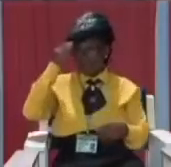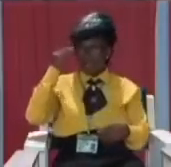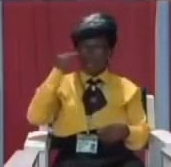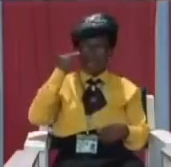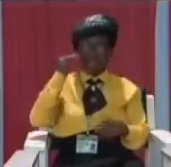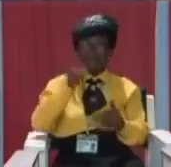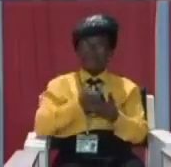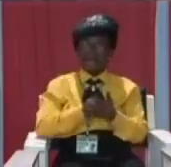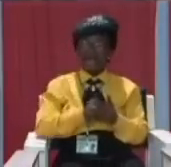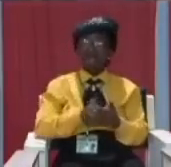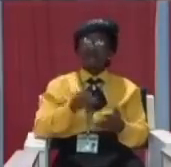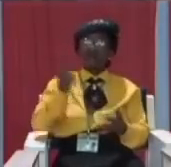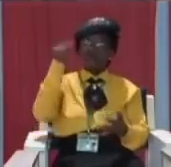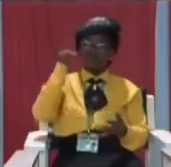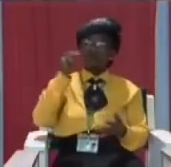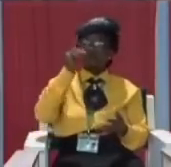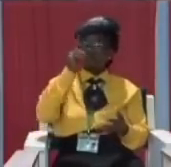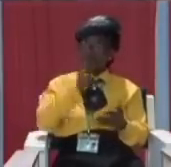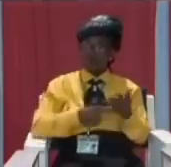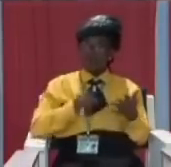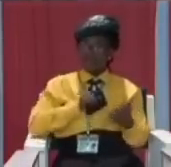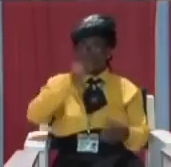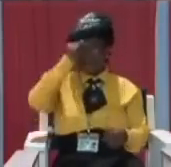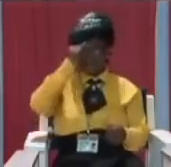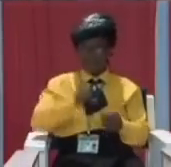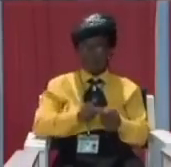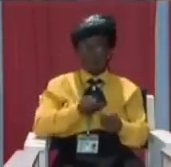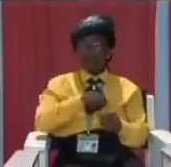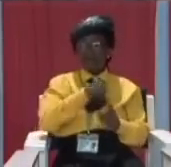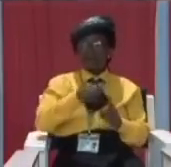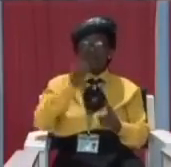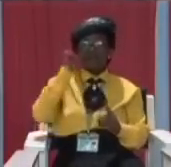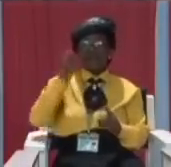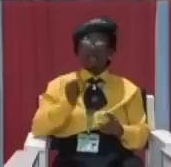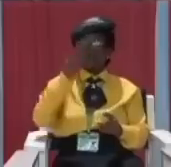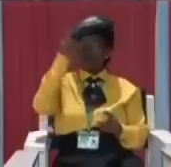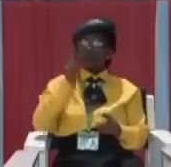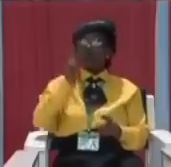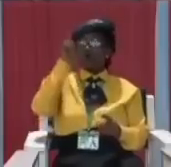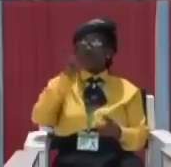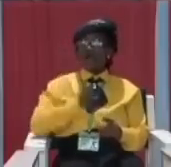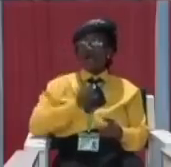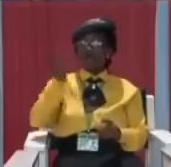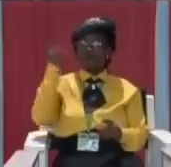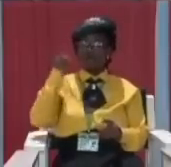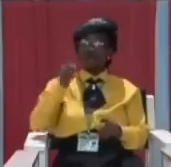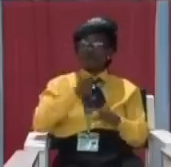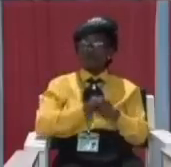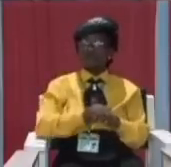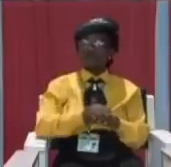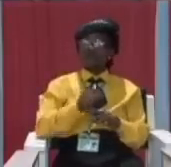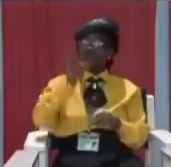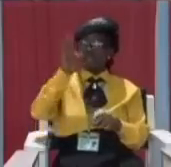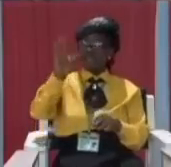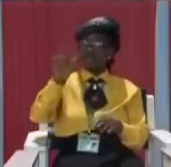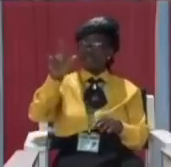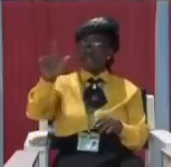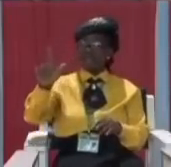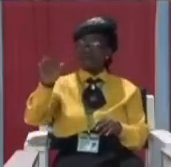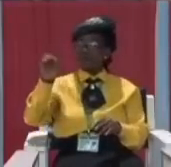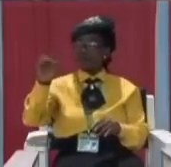When I woke up, I was on the floor. He was kneeling down before me, beside me,